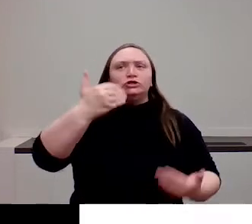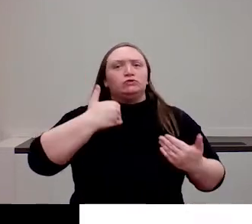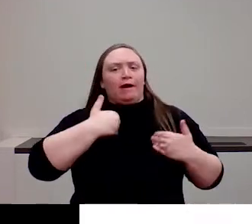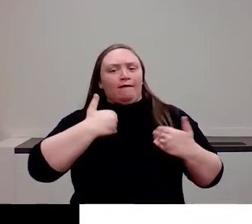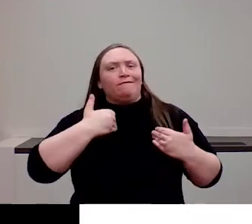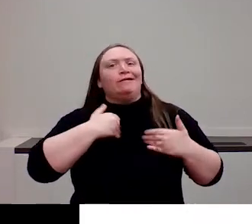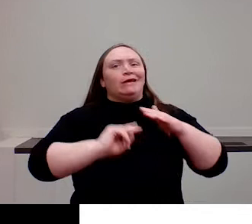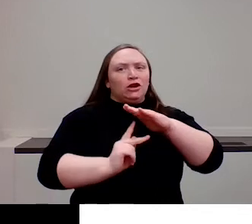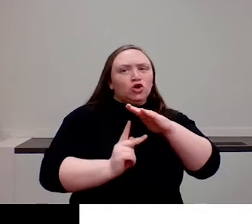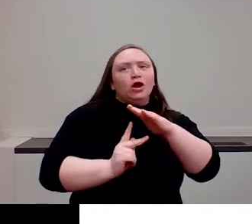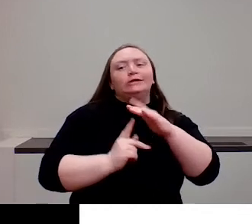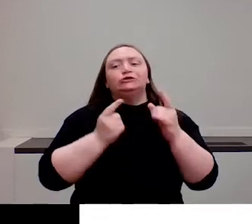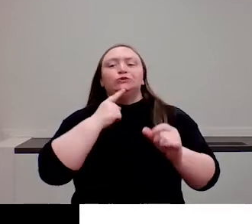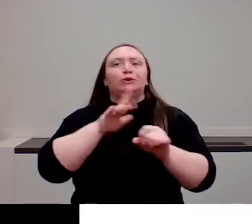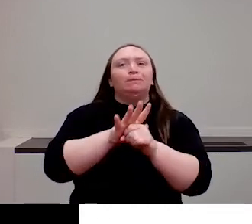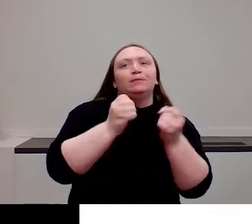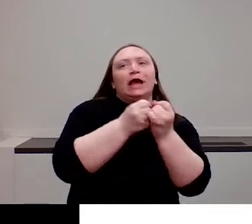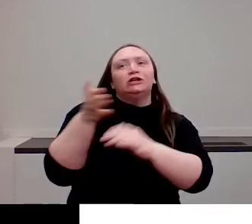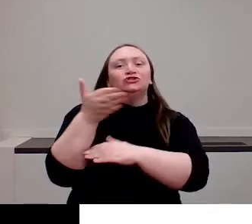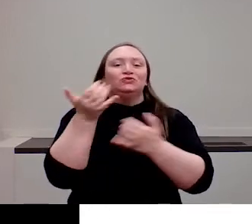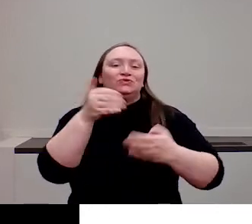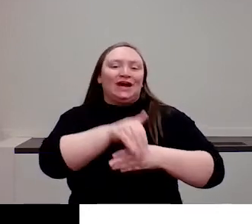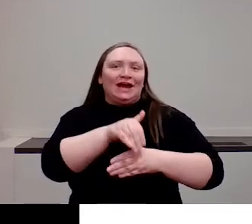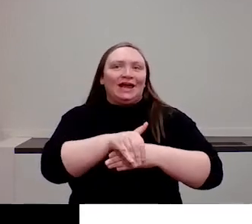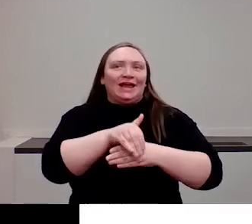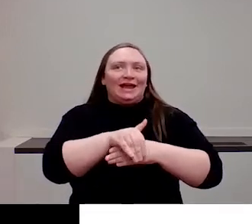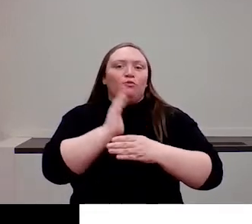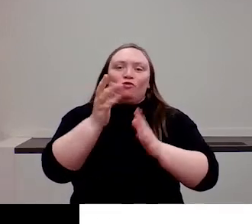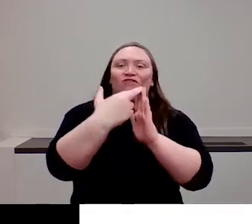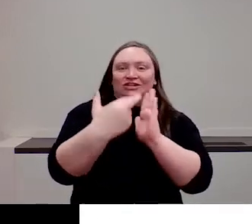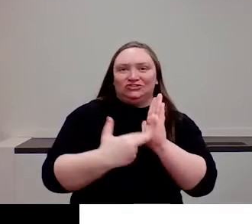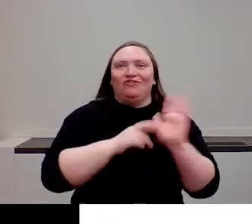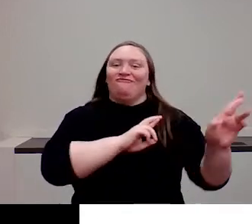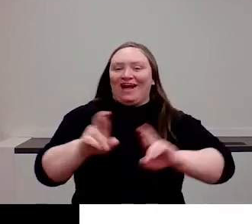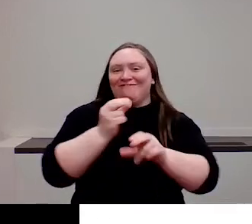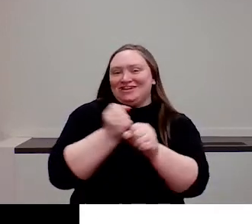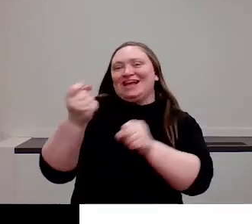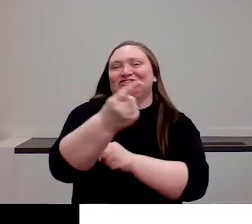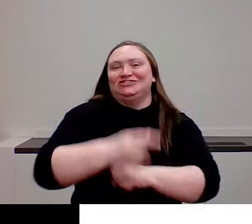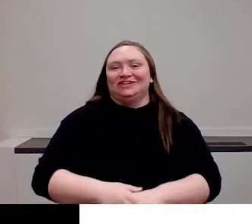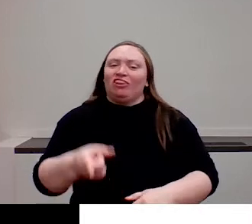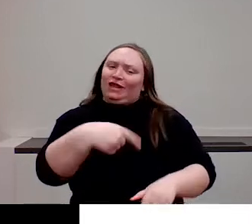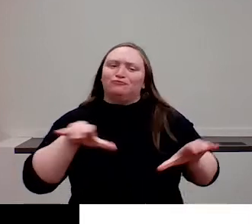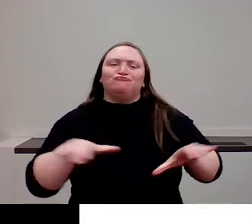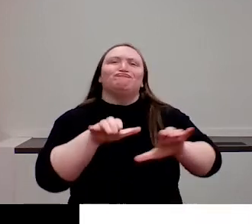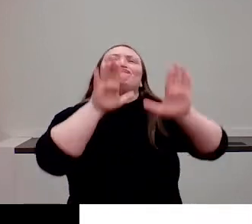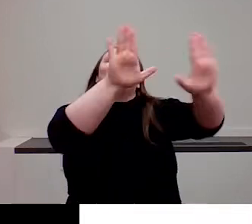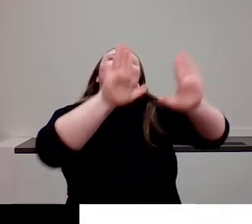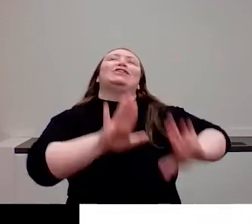the board meeting off, because tonight they'll be registered and getting ready for next year. Well, they did a great